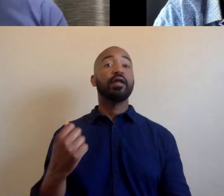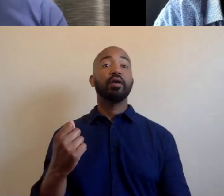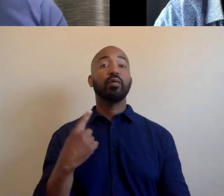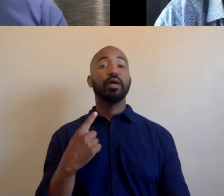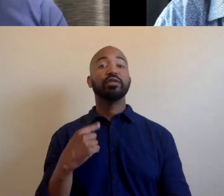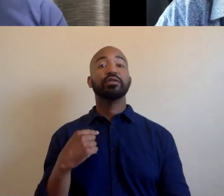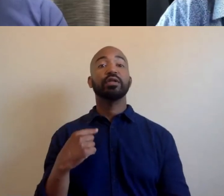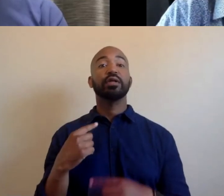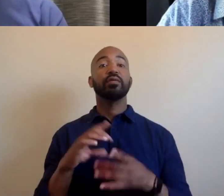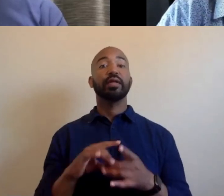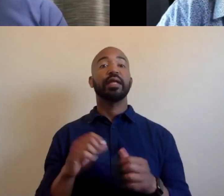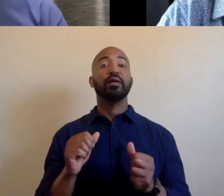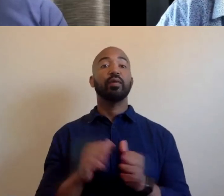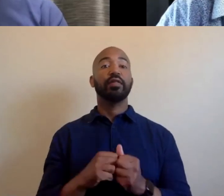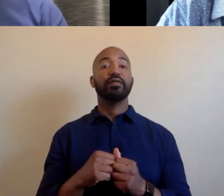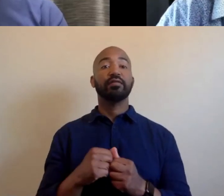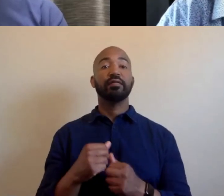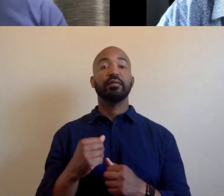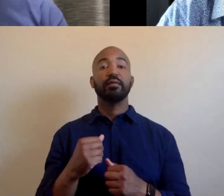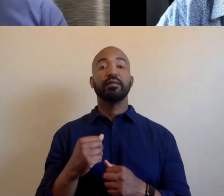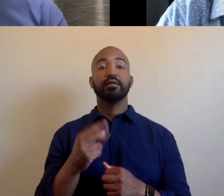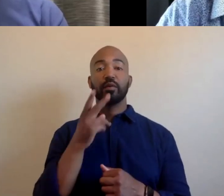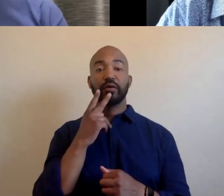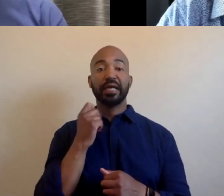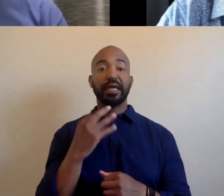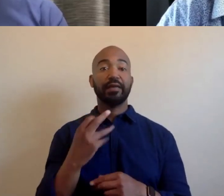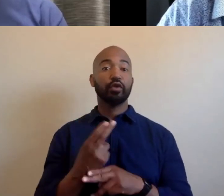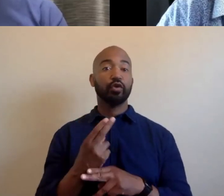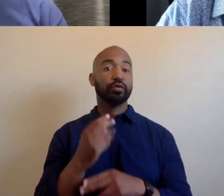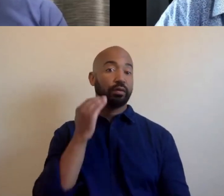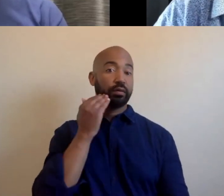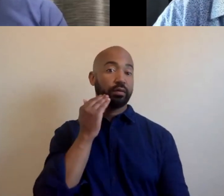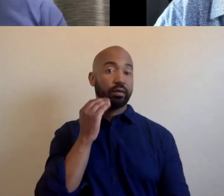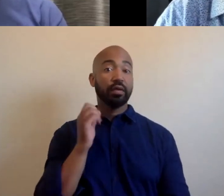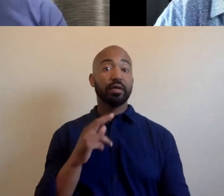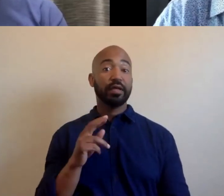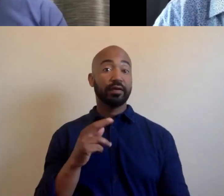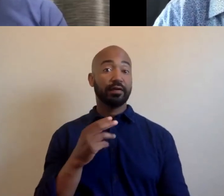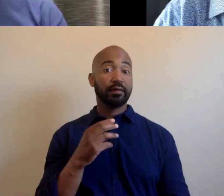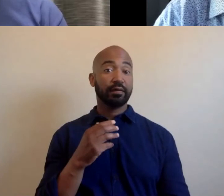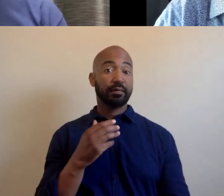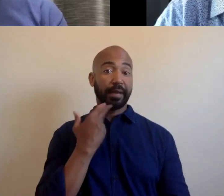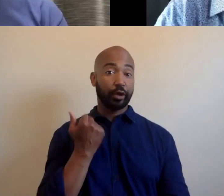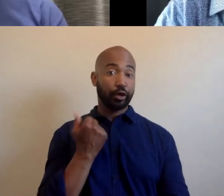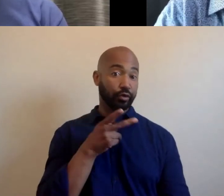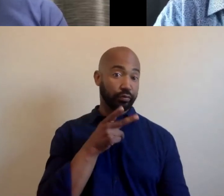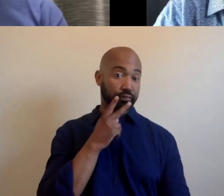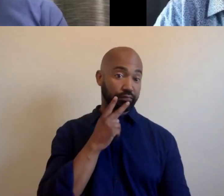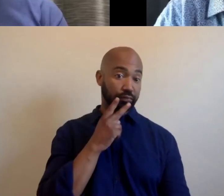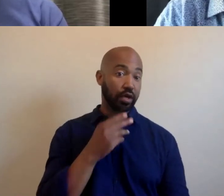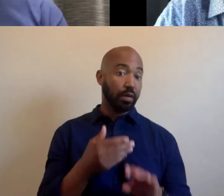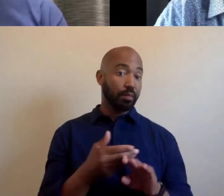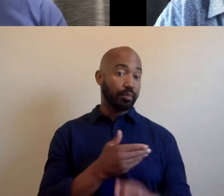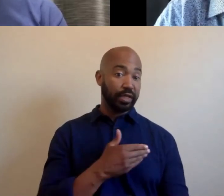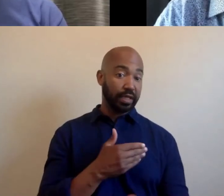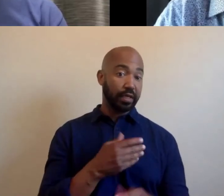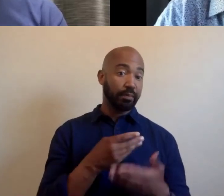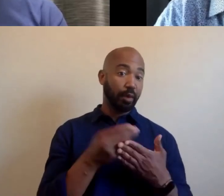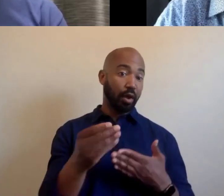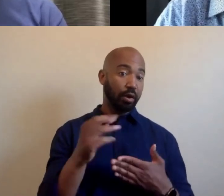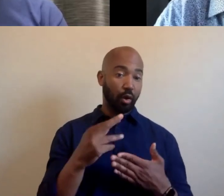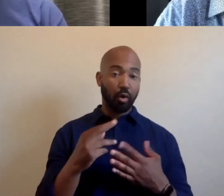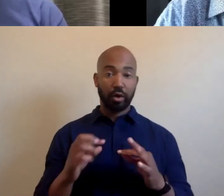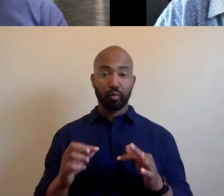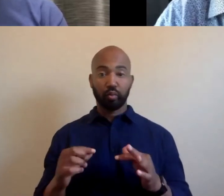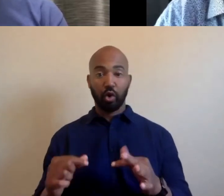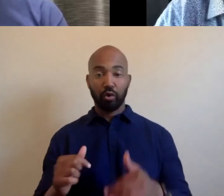smoking was, if I do use tobacco products, is it better to smoke, either pre-bought ones or rolling your own? Or